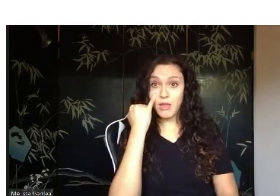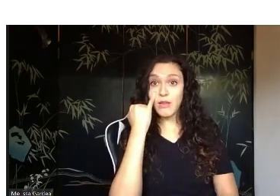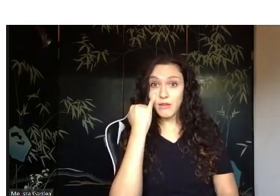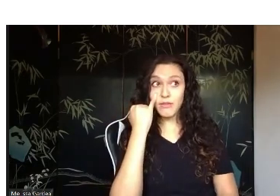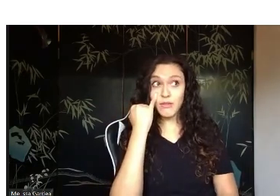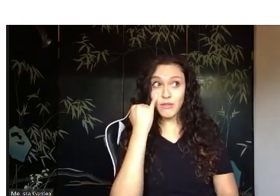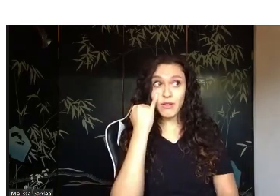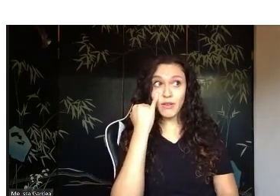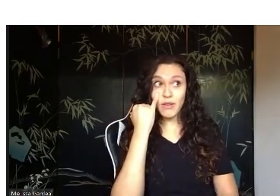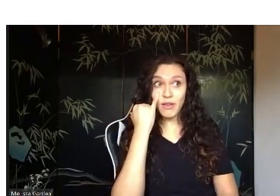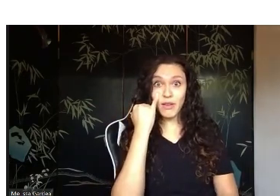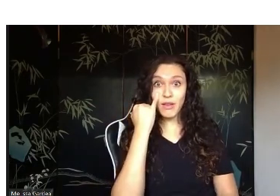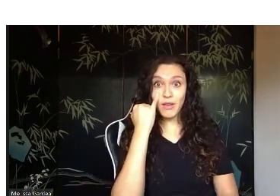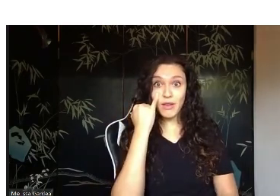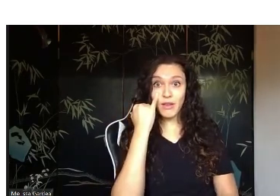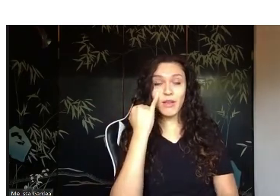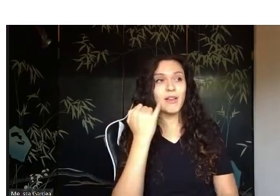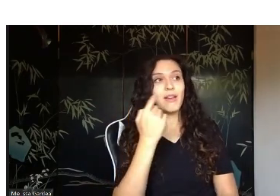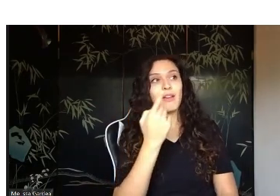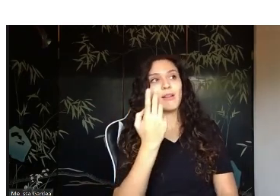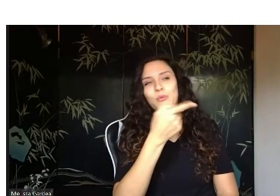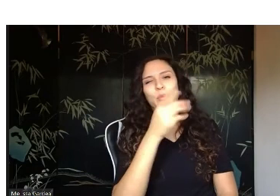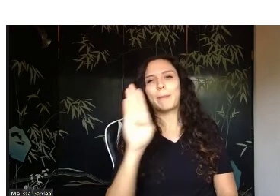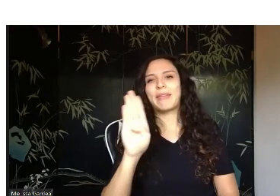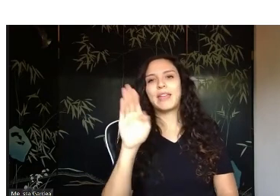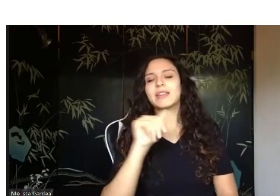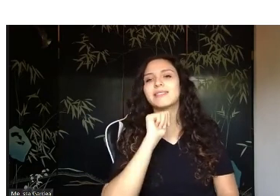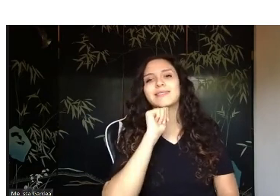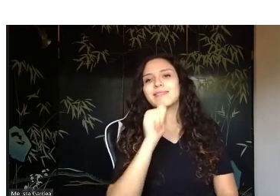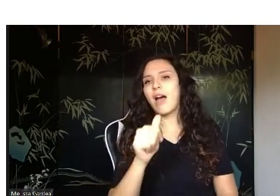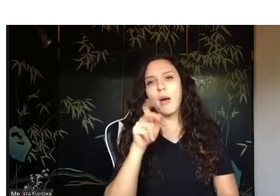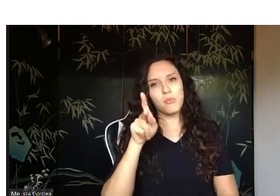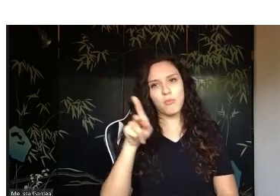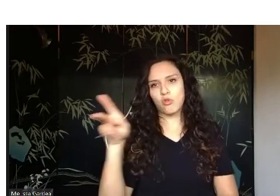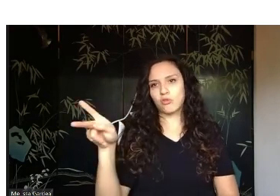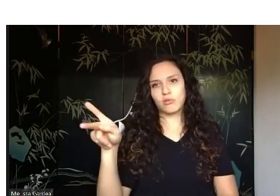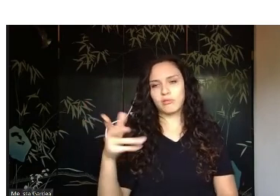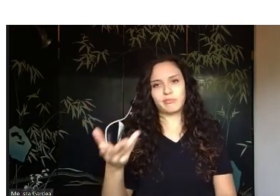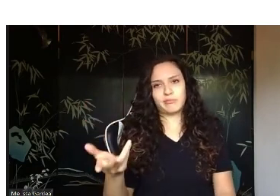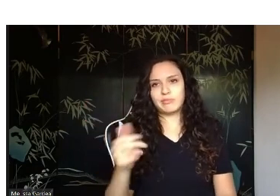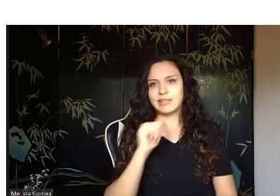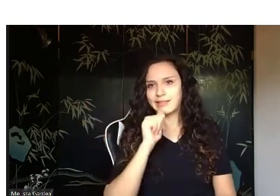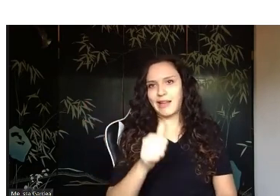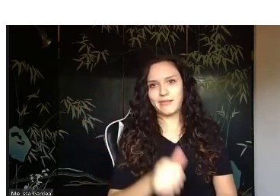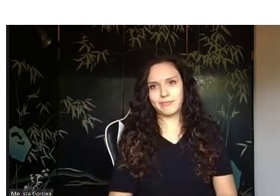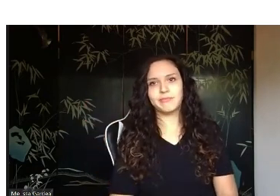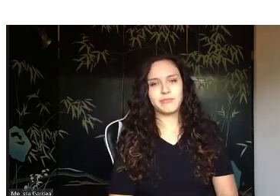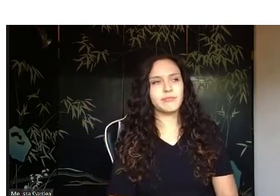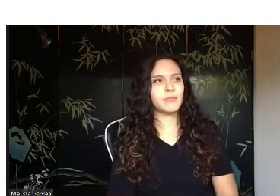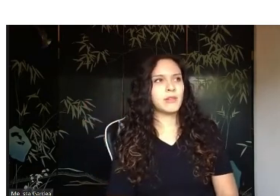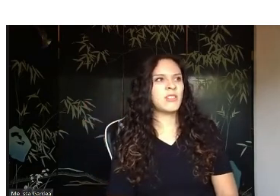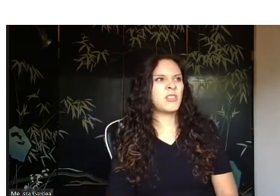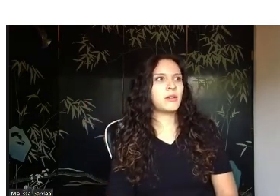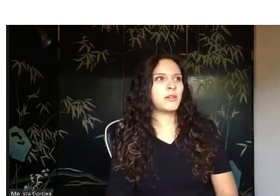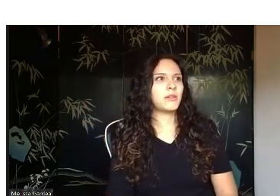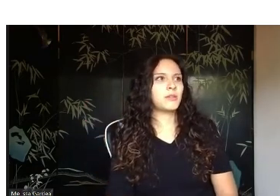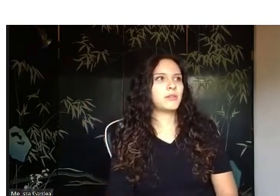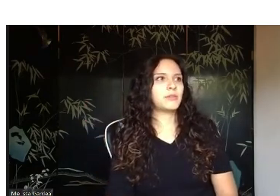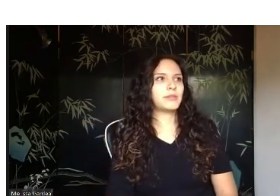If it is, what is a constant proportionality? It's not. So I'll just write not